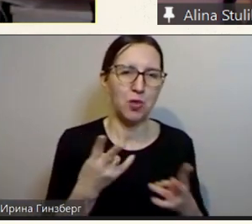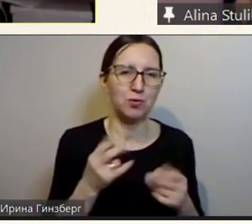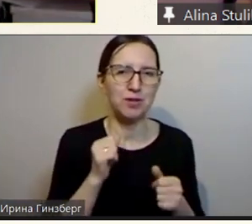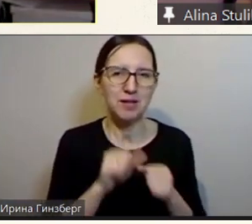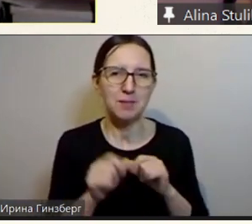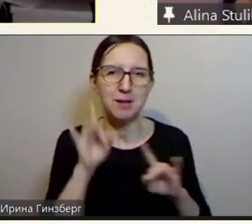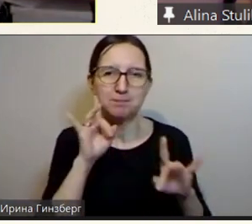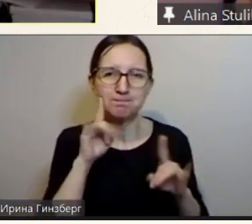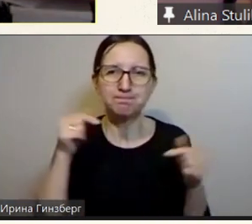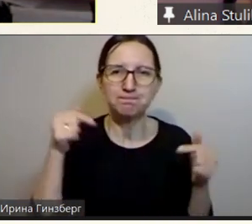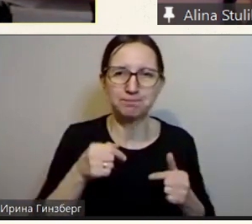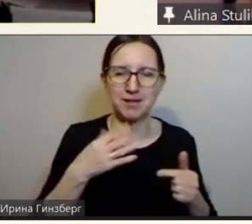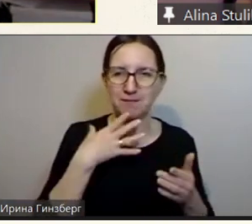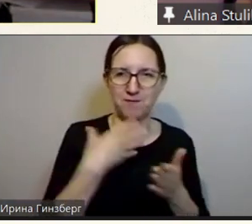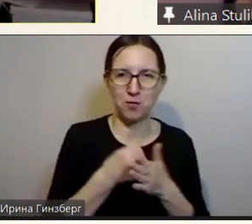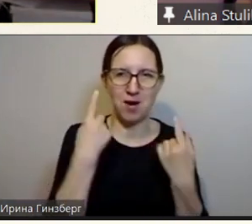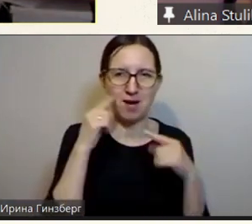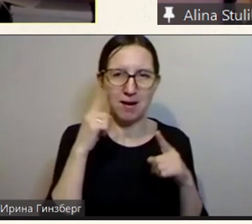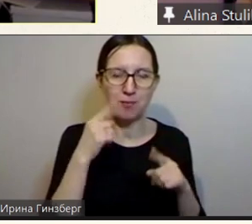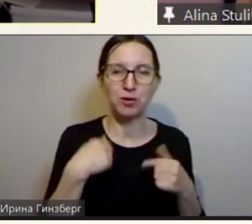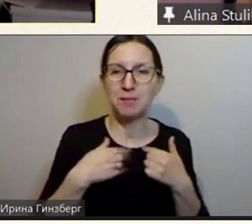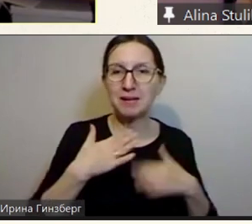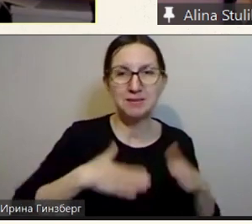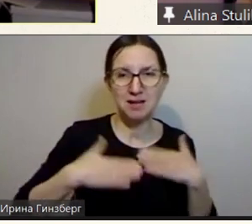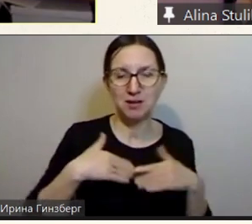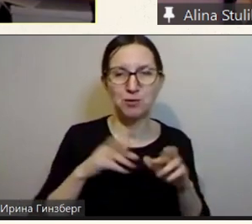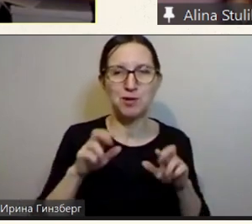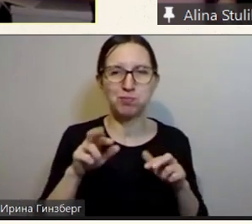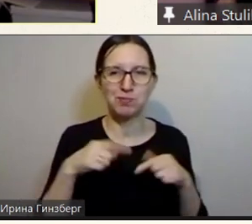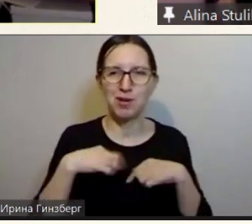love to show something in a Russian church.